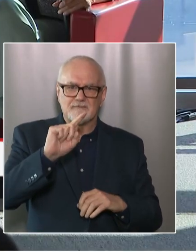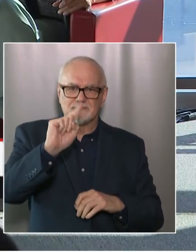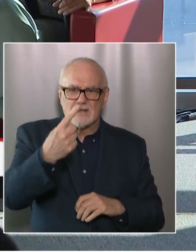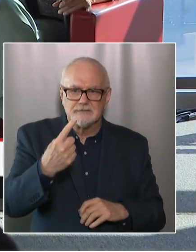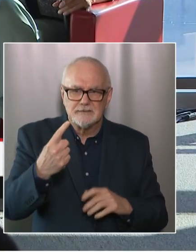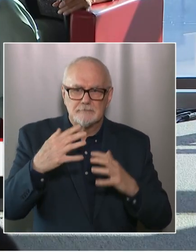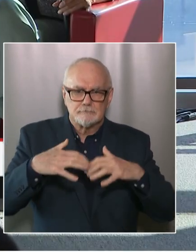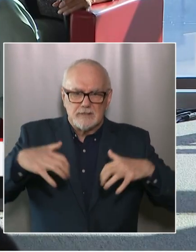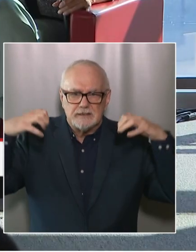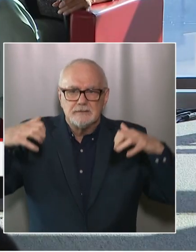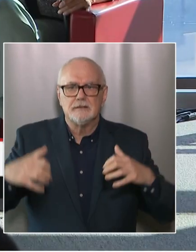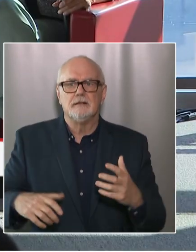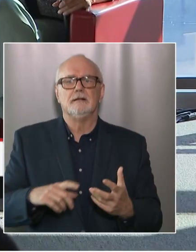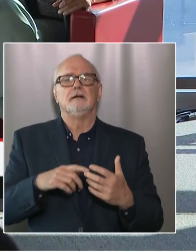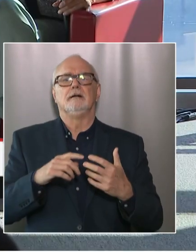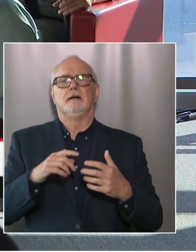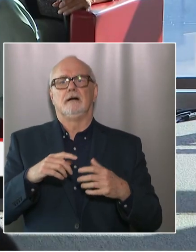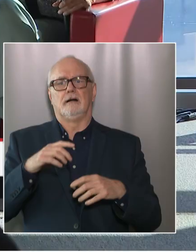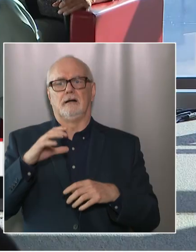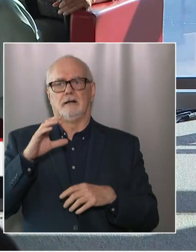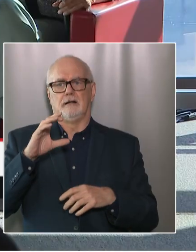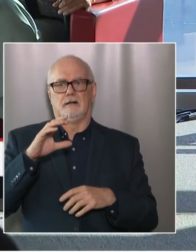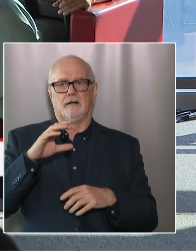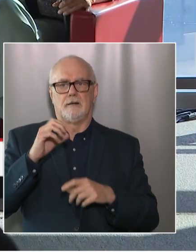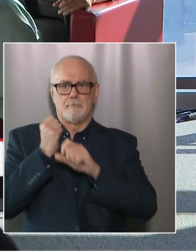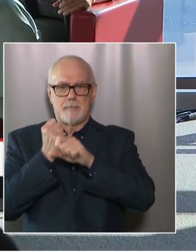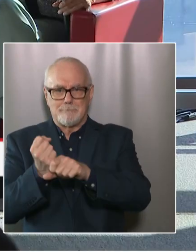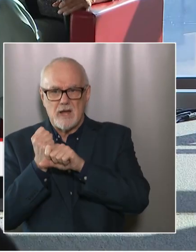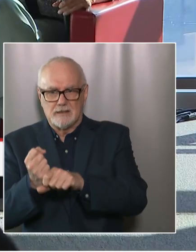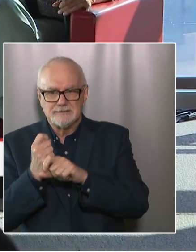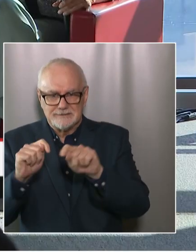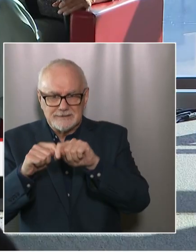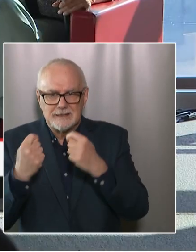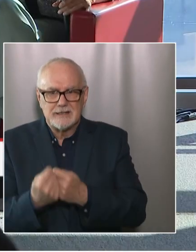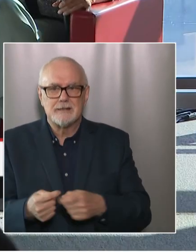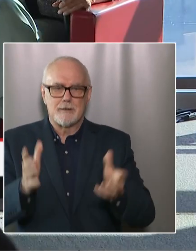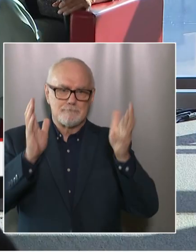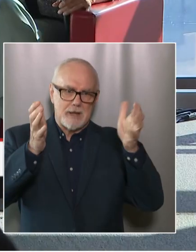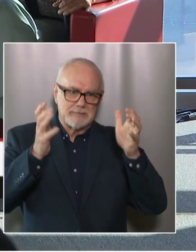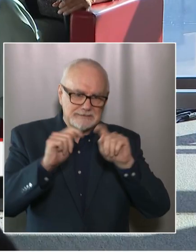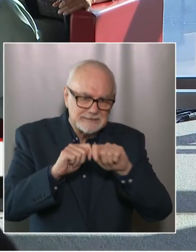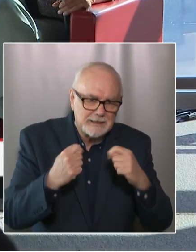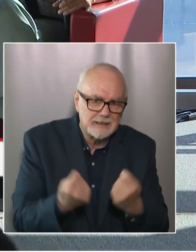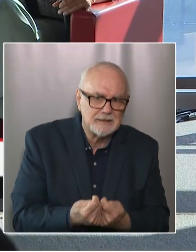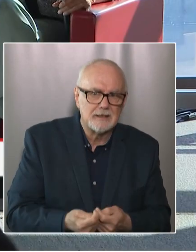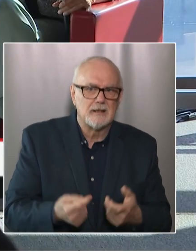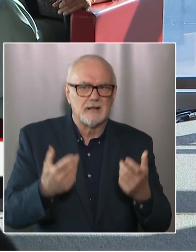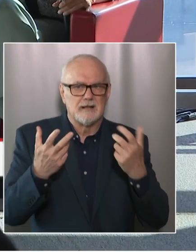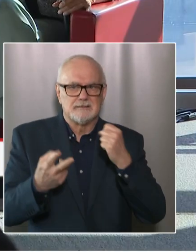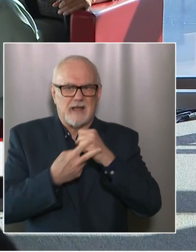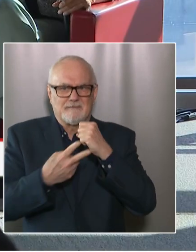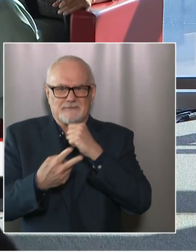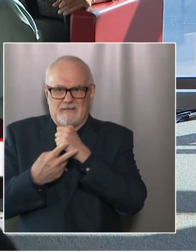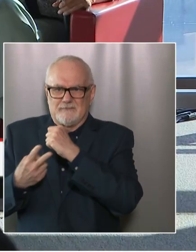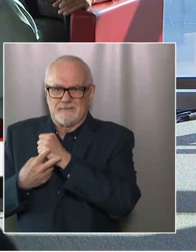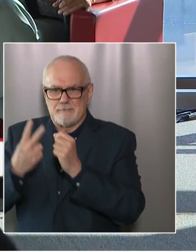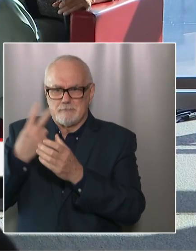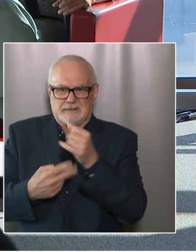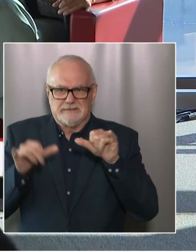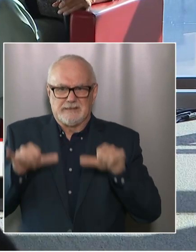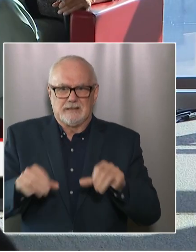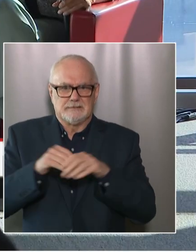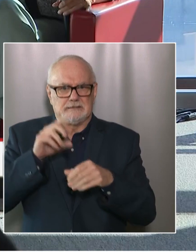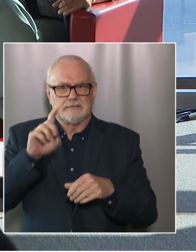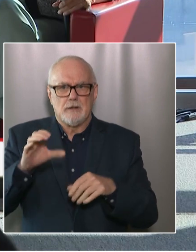Caps and the Wizards, bringing football back to RFK. It seems like you've gotten pretty good at getting these deals done. I